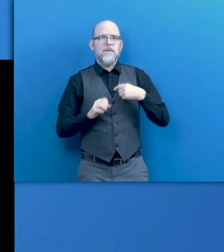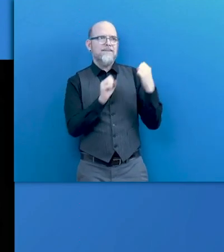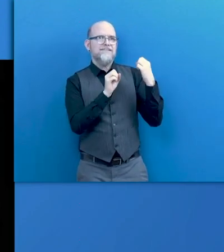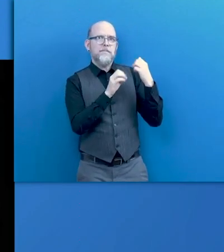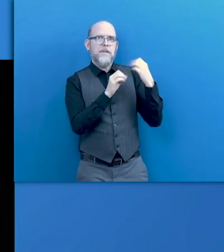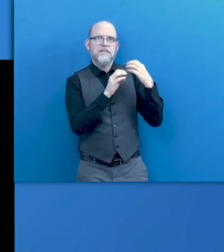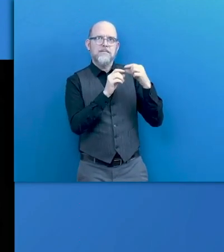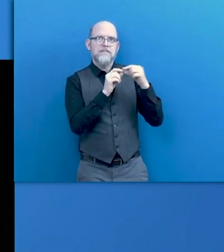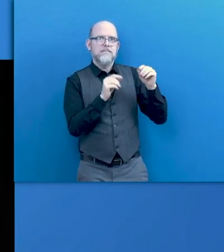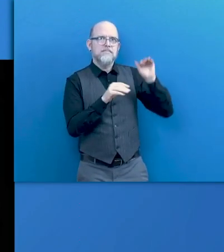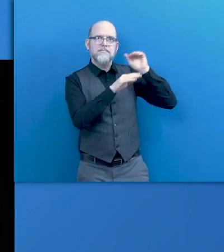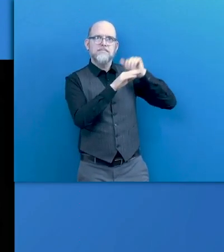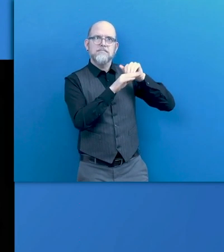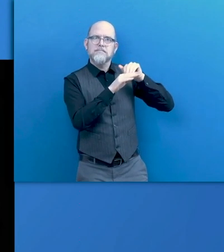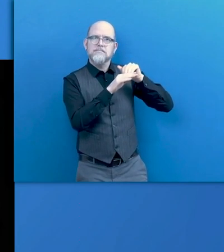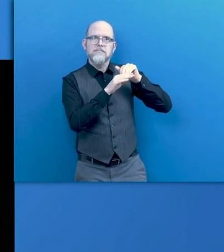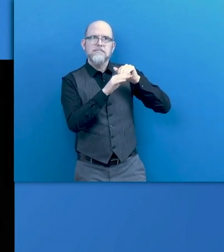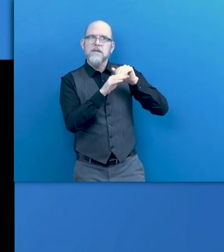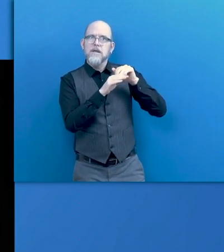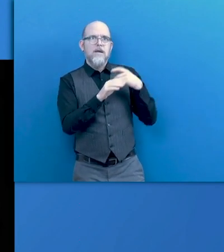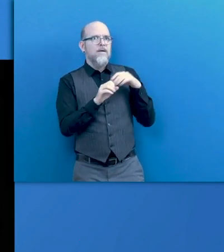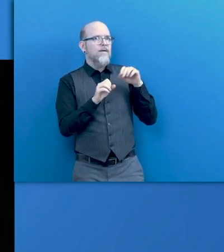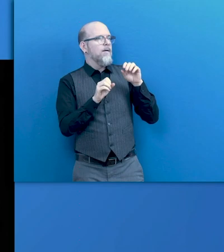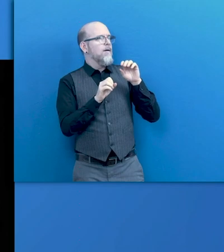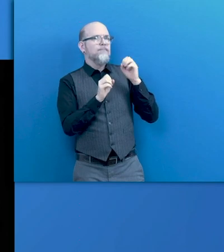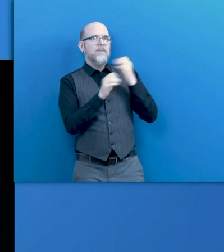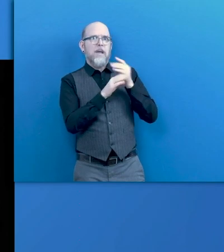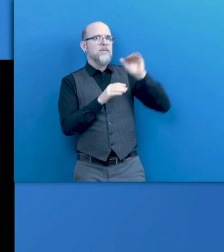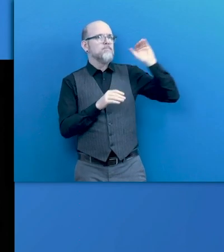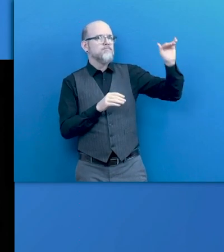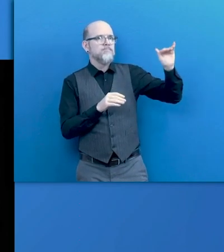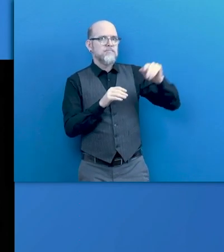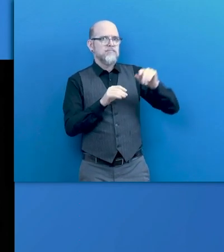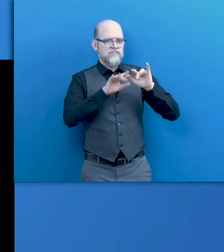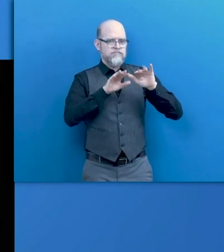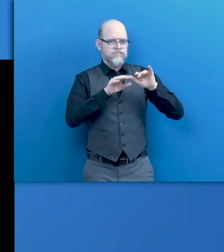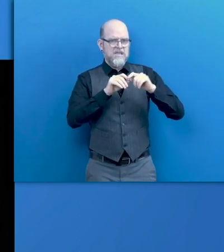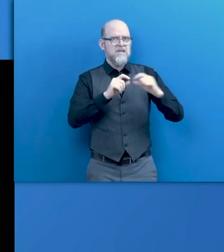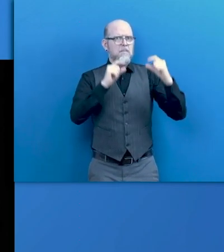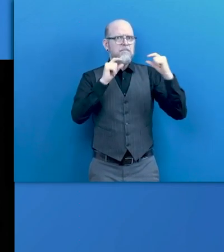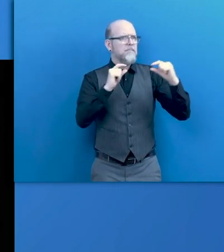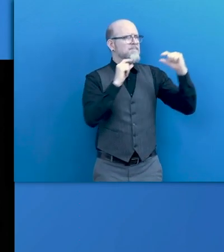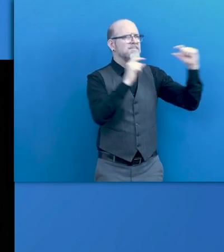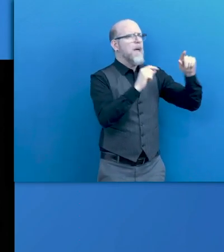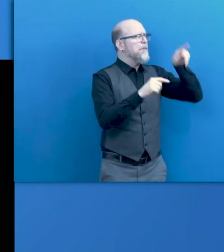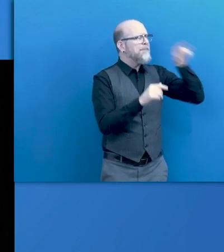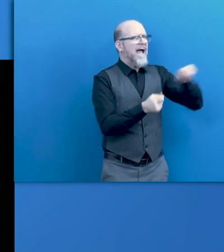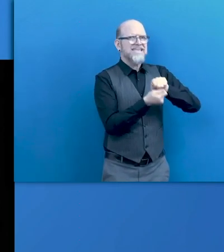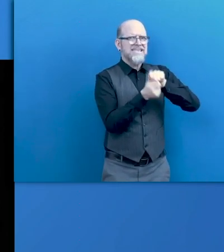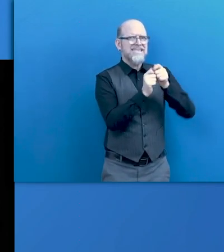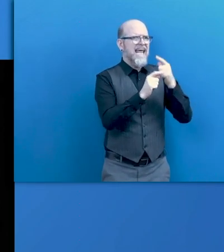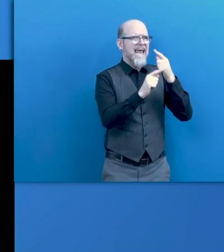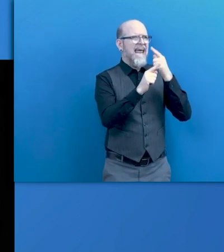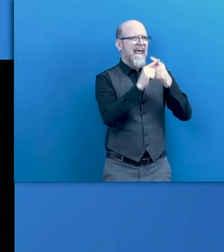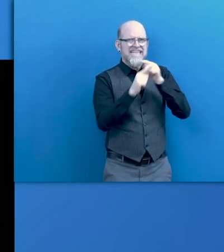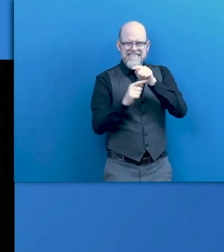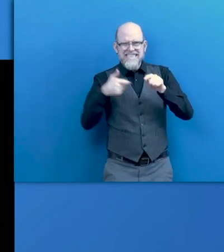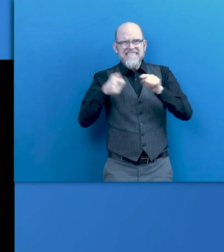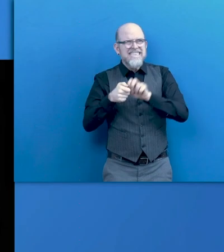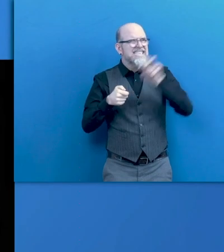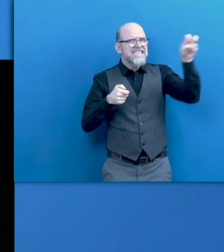X nichts anfangen. And of course, I gave them feedback right away, and it was written in bold, please implement remapping keys.